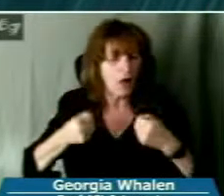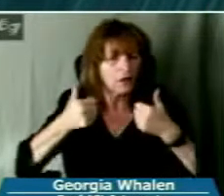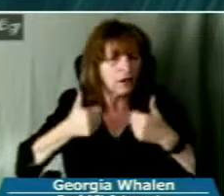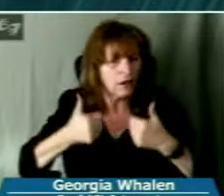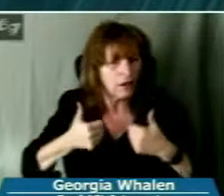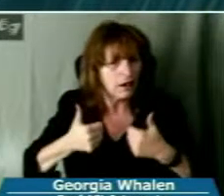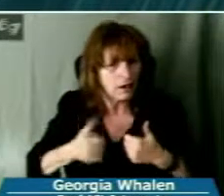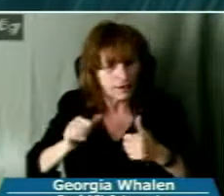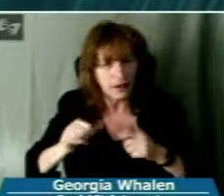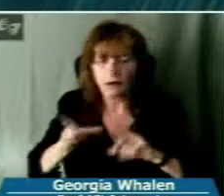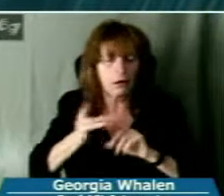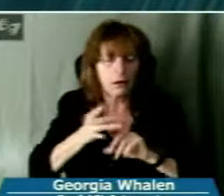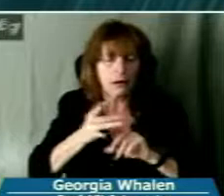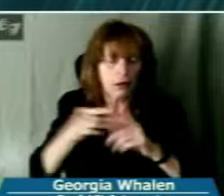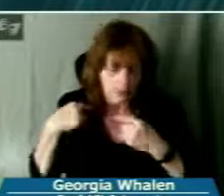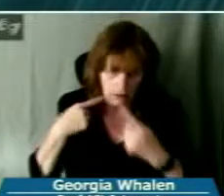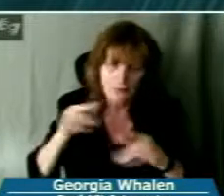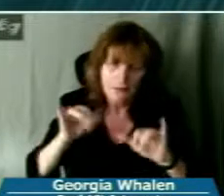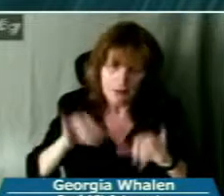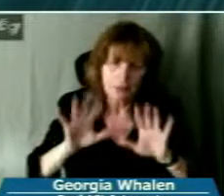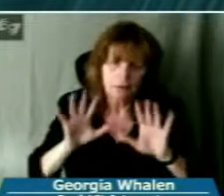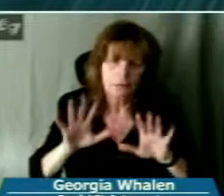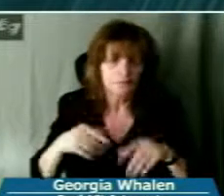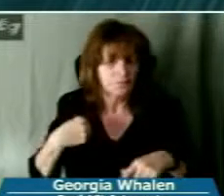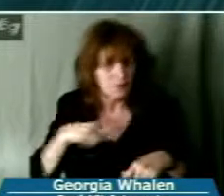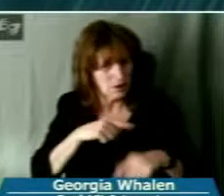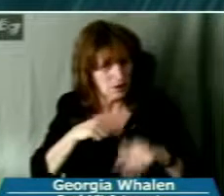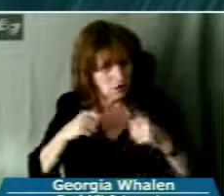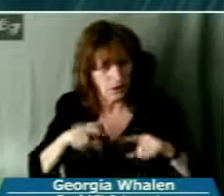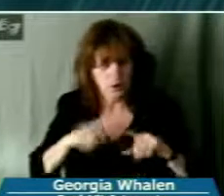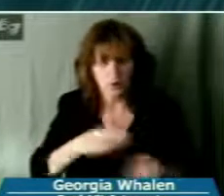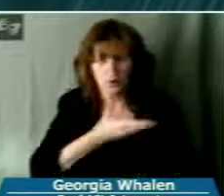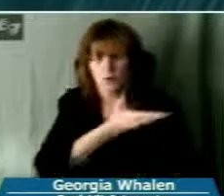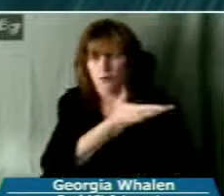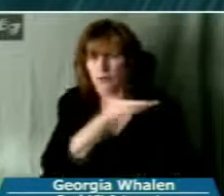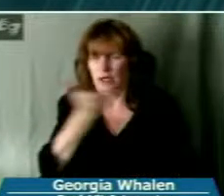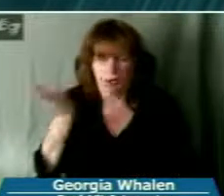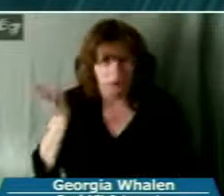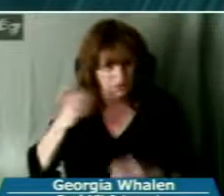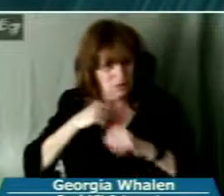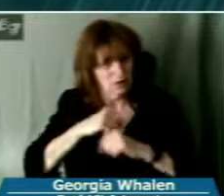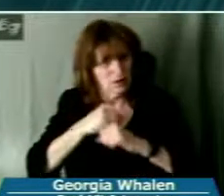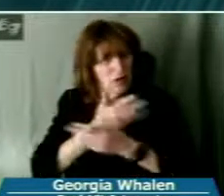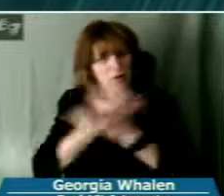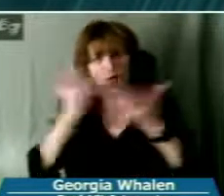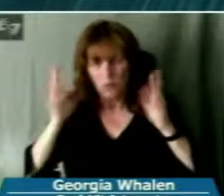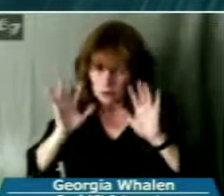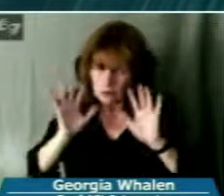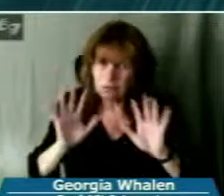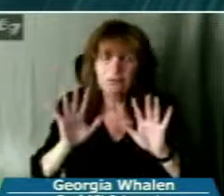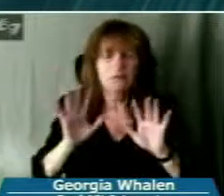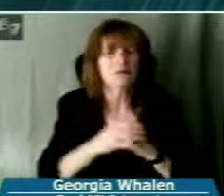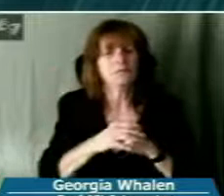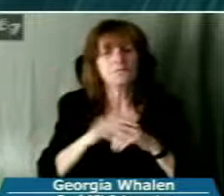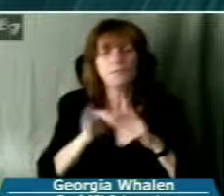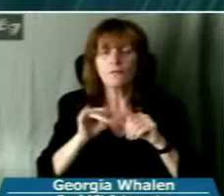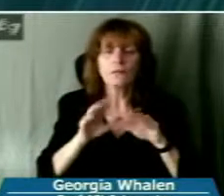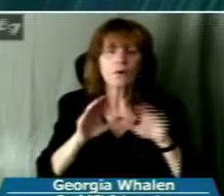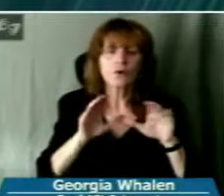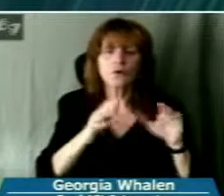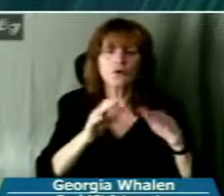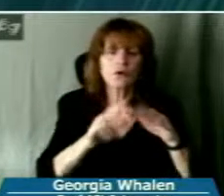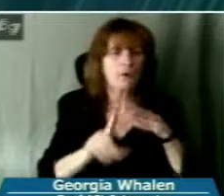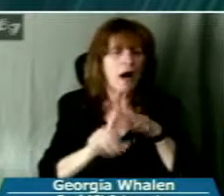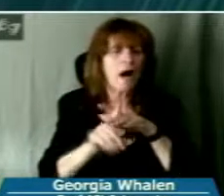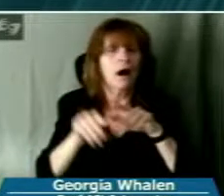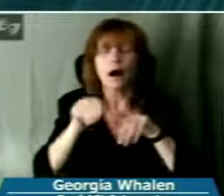to protect during this this response. We have 6 institutional outbreaks. That's down from a much larger number earlier this